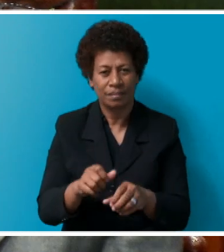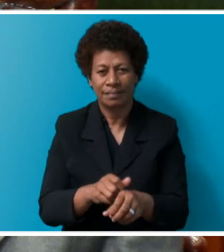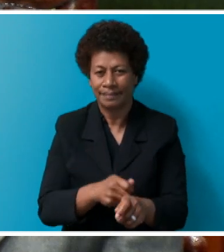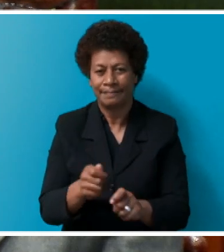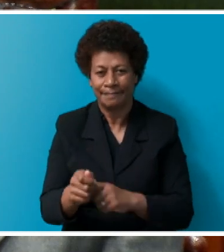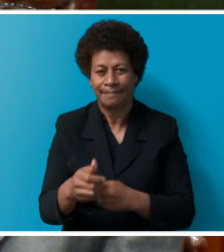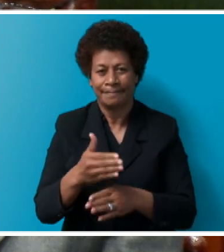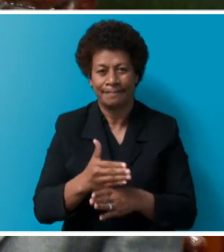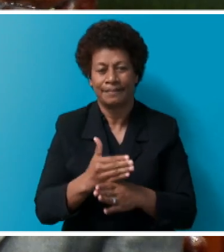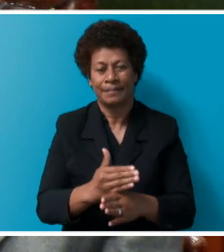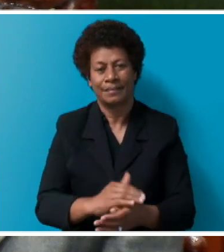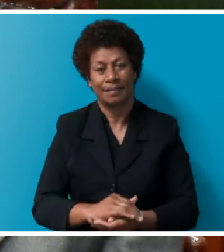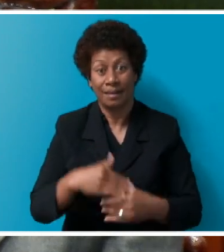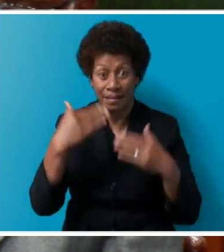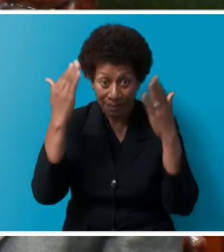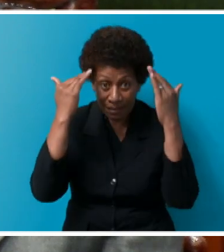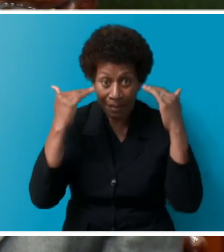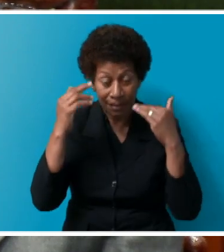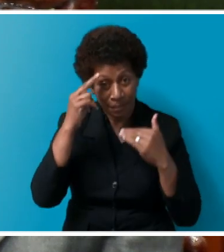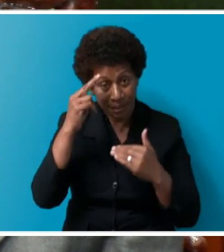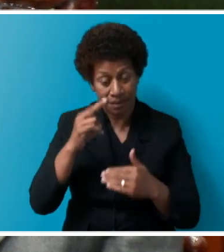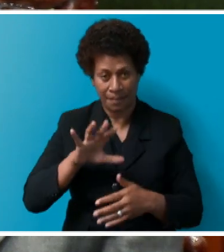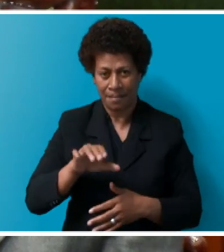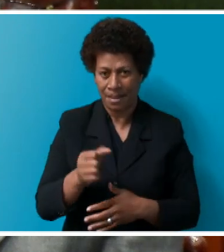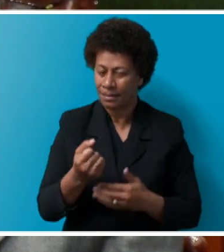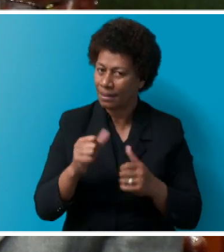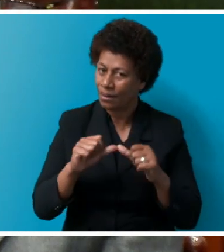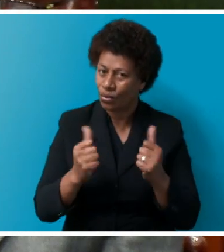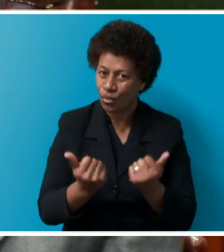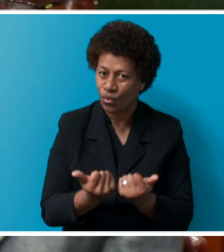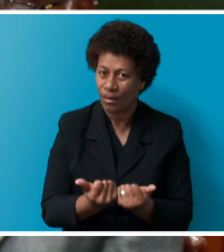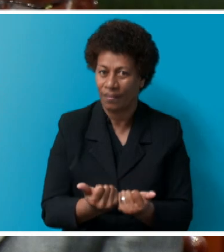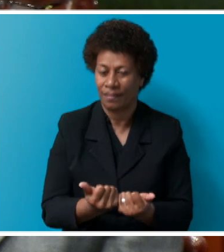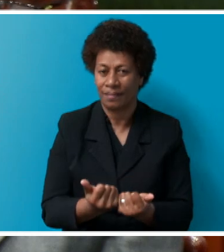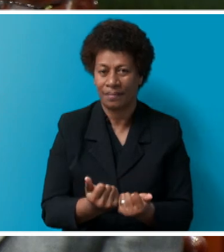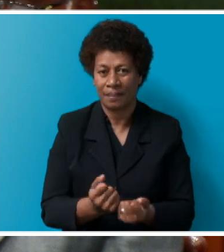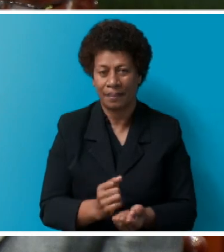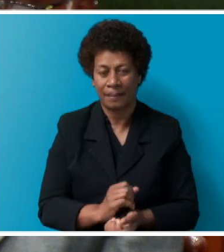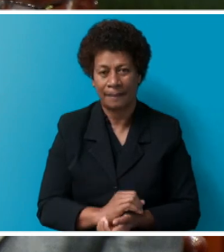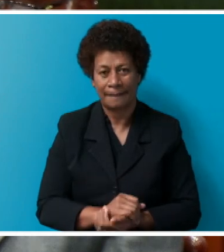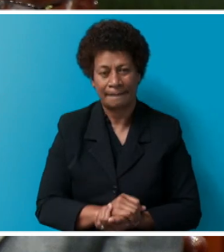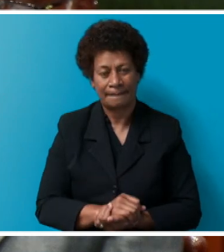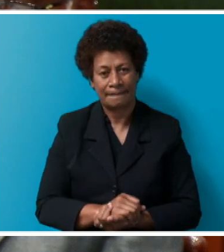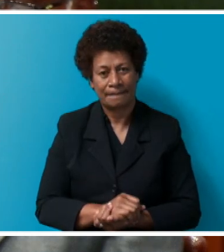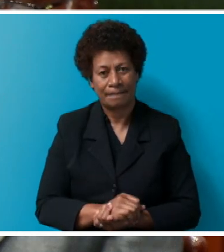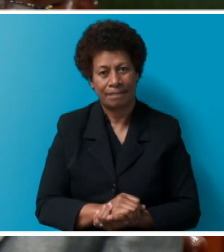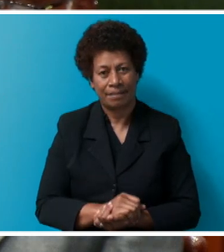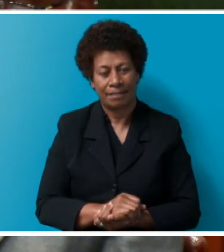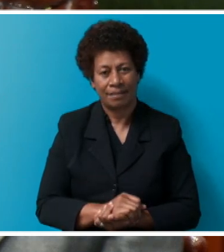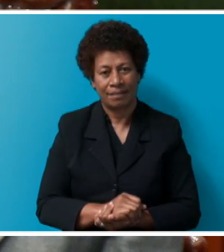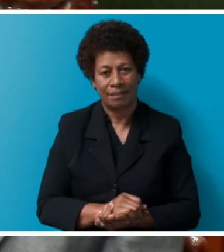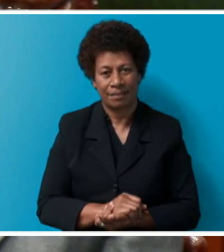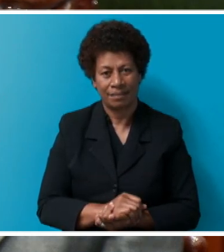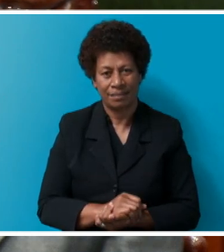Mr. Speaker, sir, we must agree that it is a most